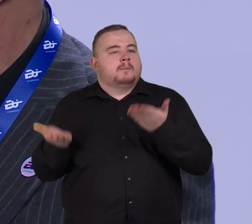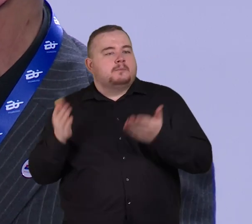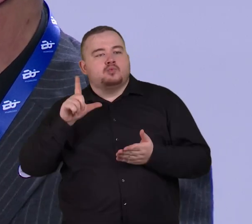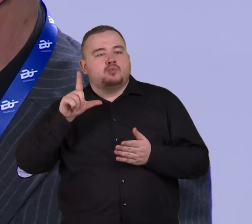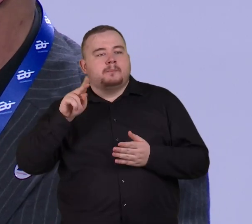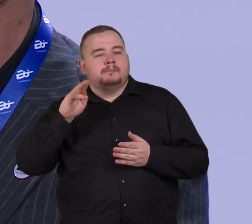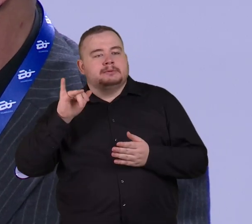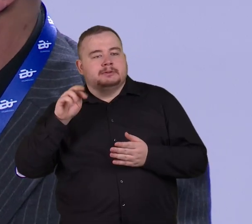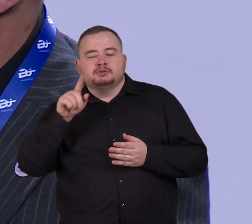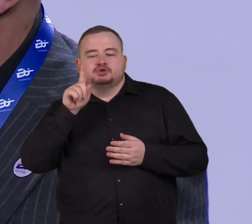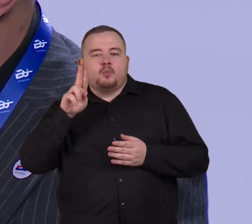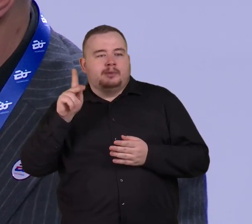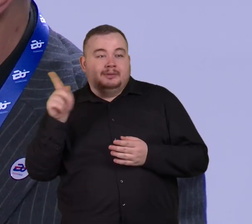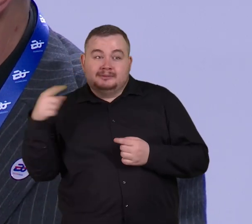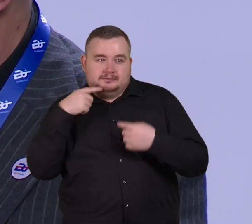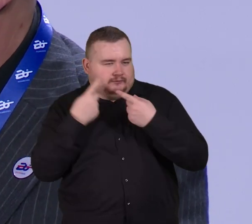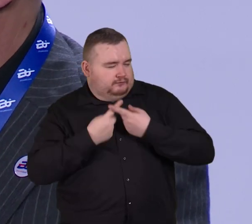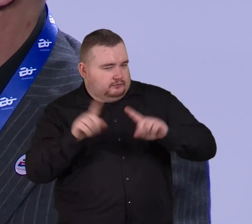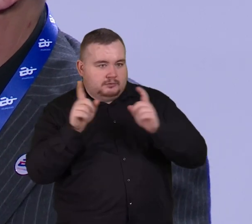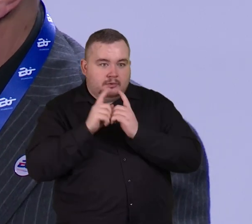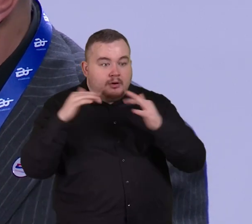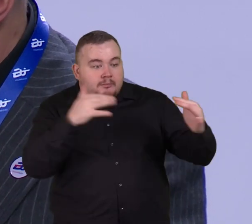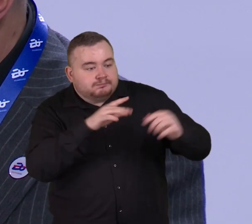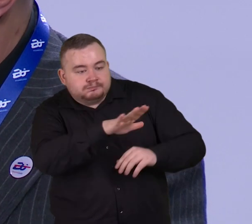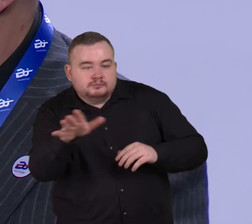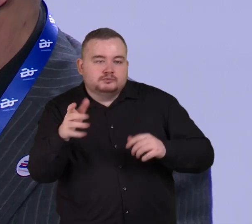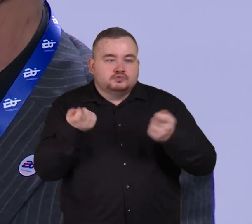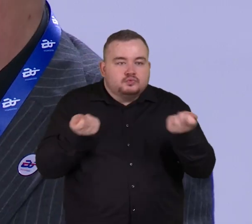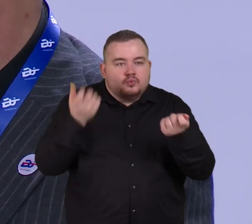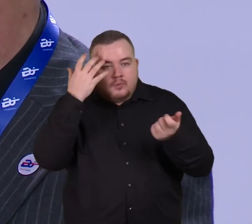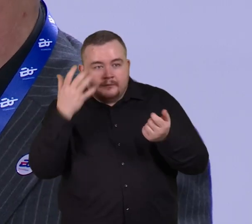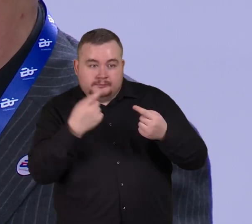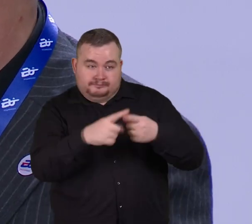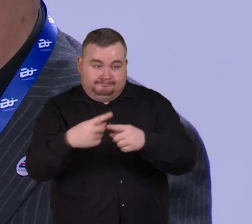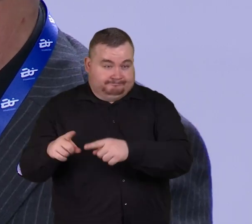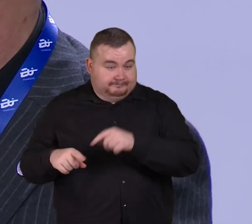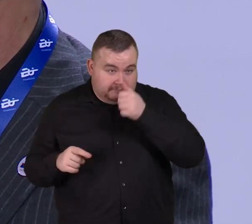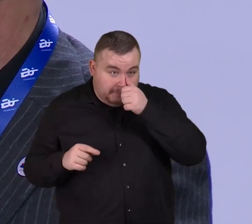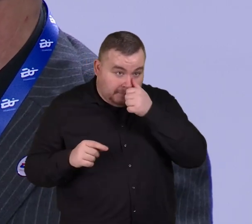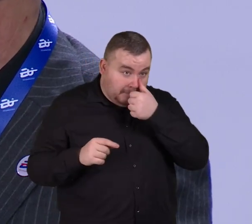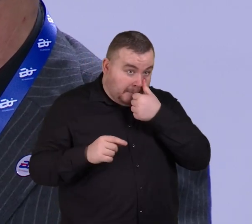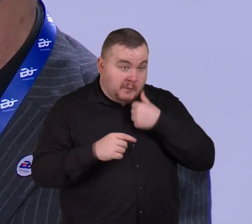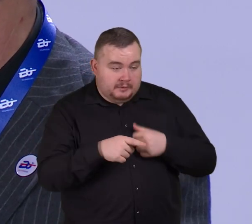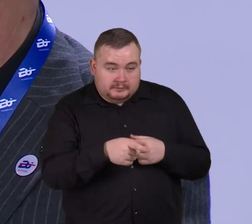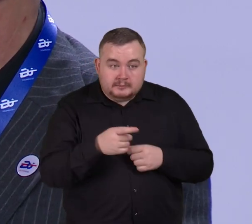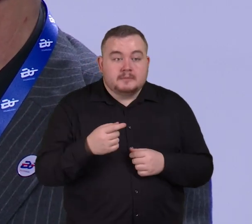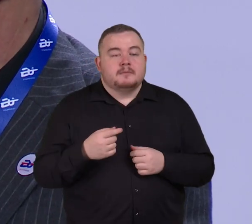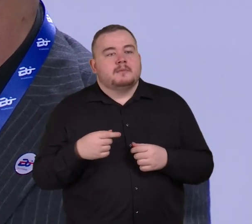that no, the approach has to be different, that you need to build relations. And that's why we changed the